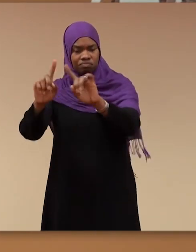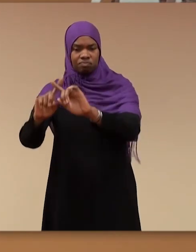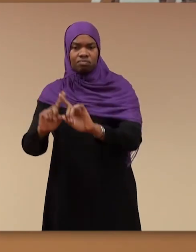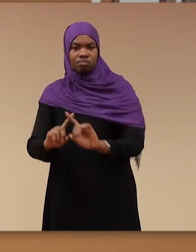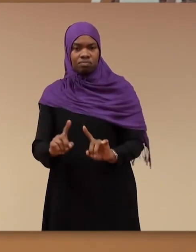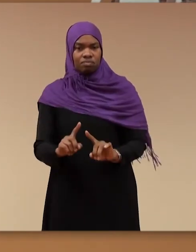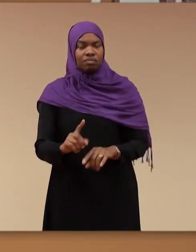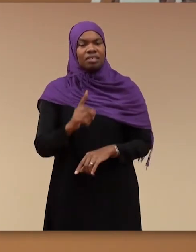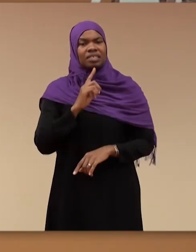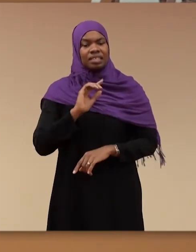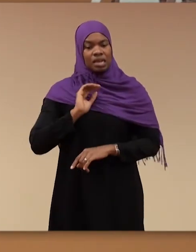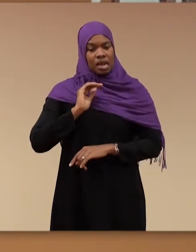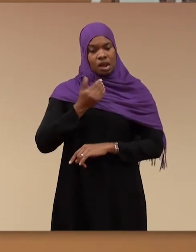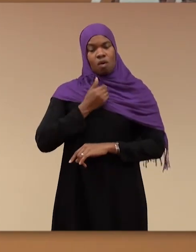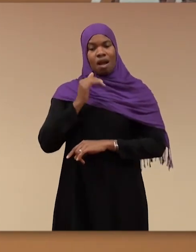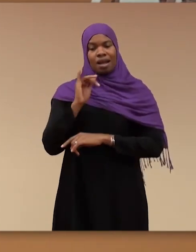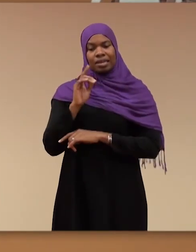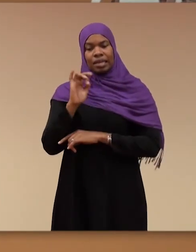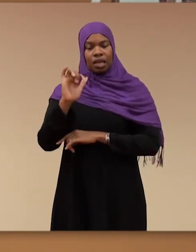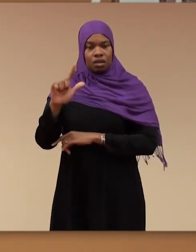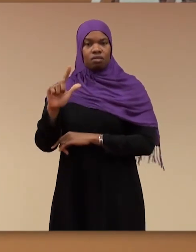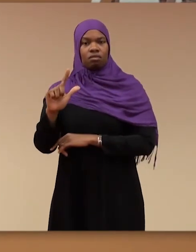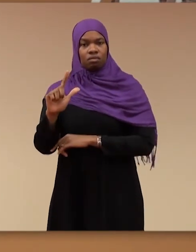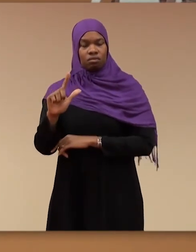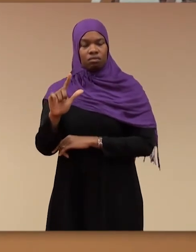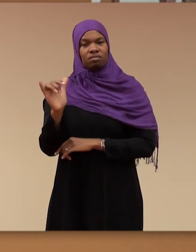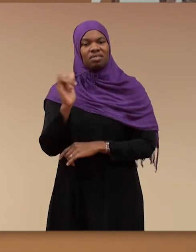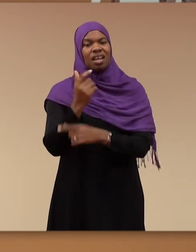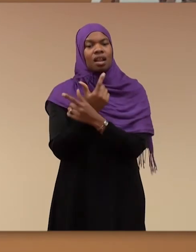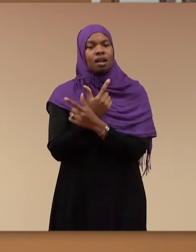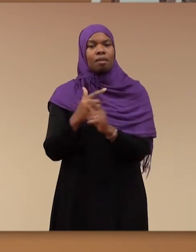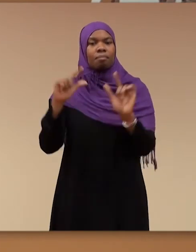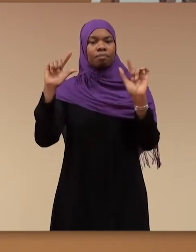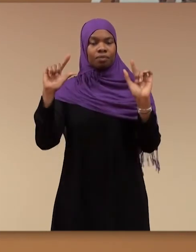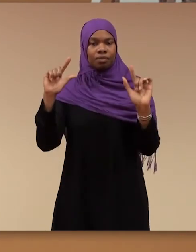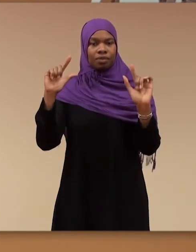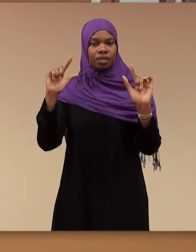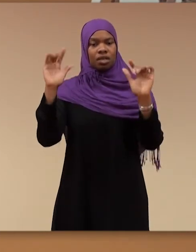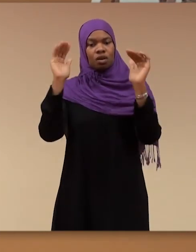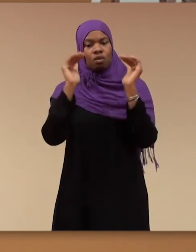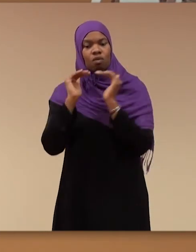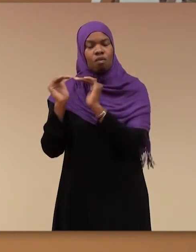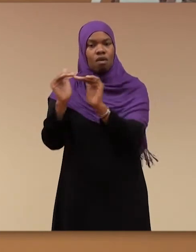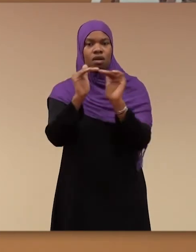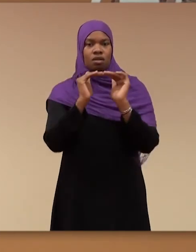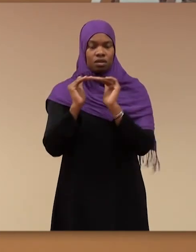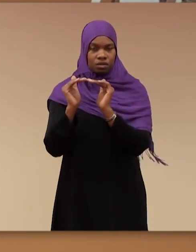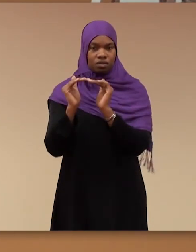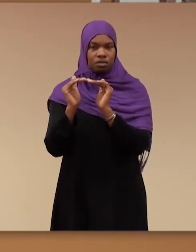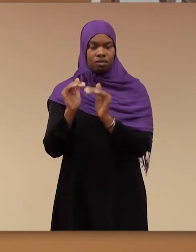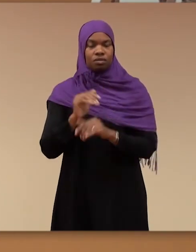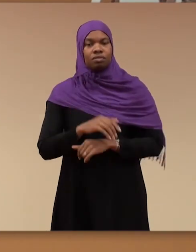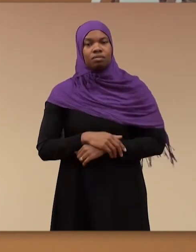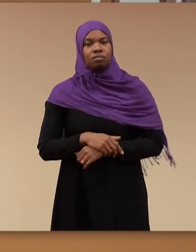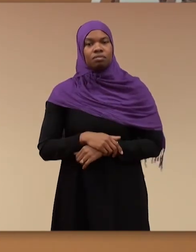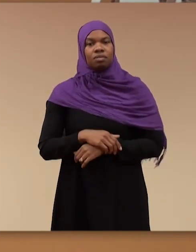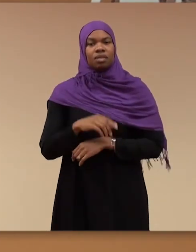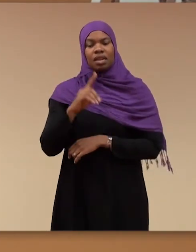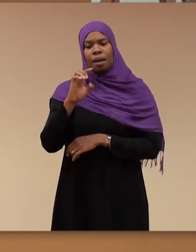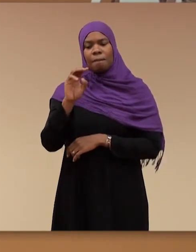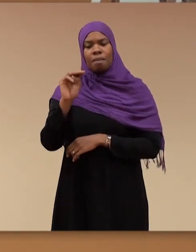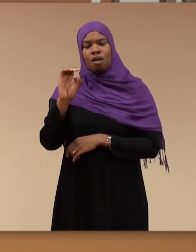is our ideal, like liberty, like equality, like